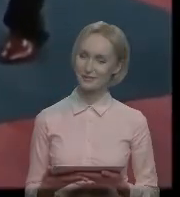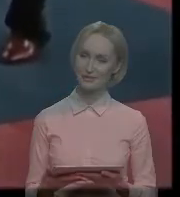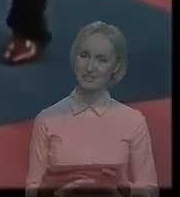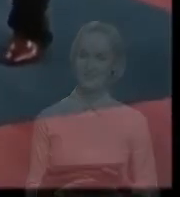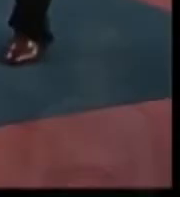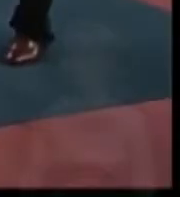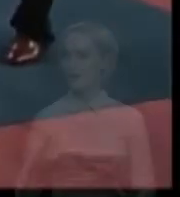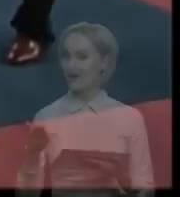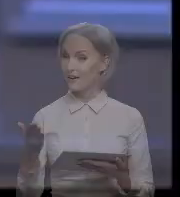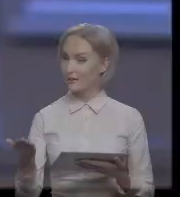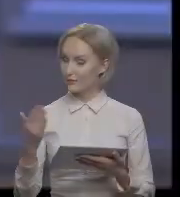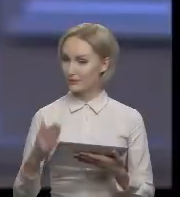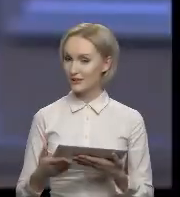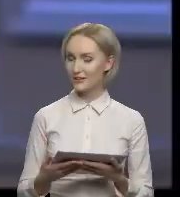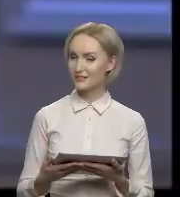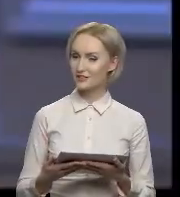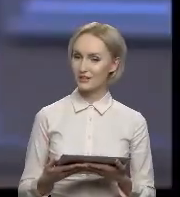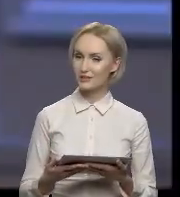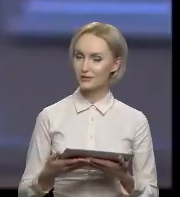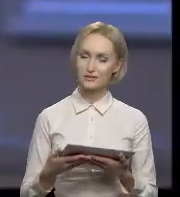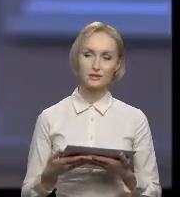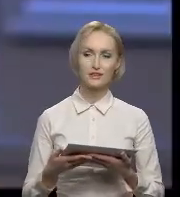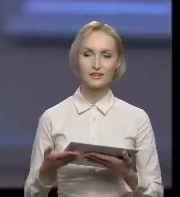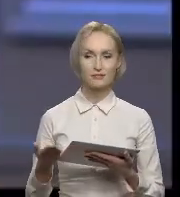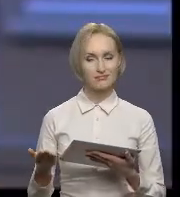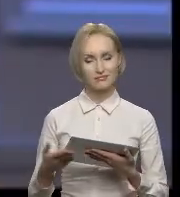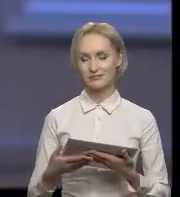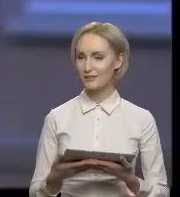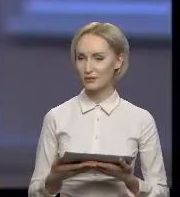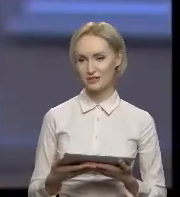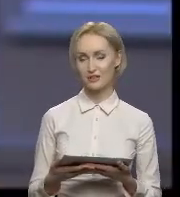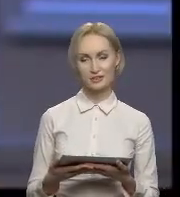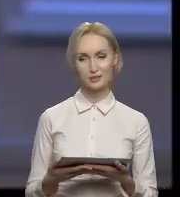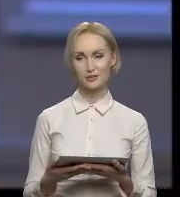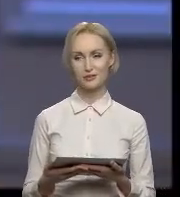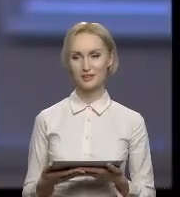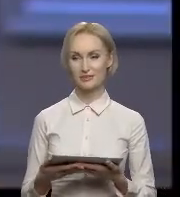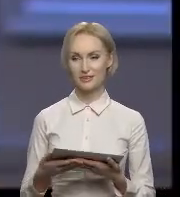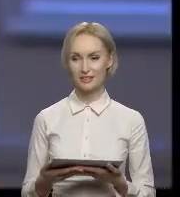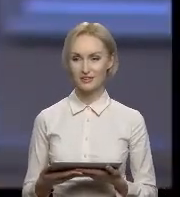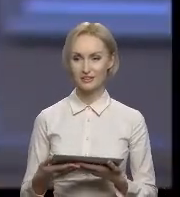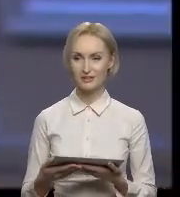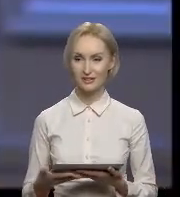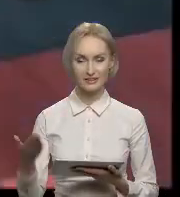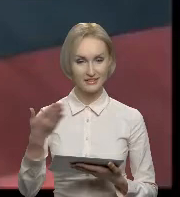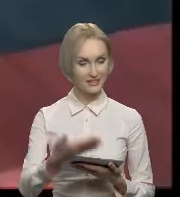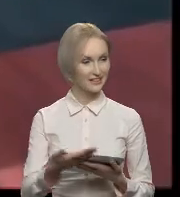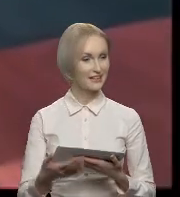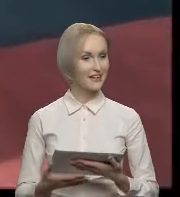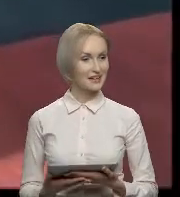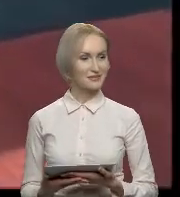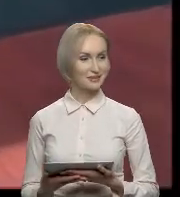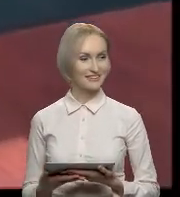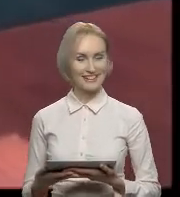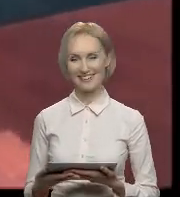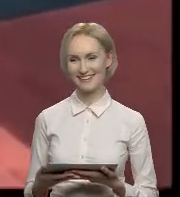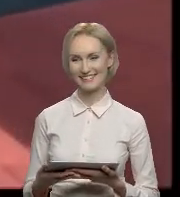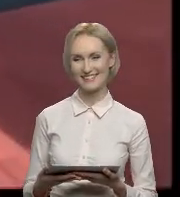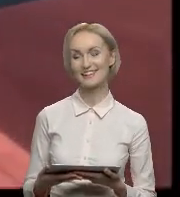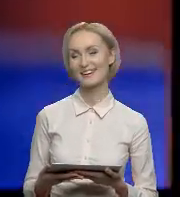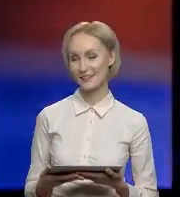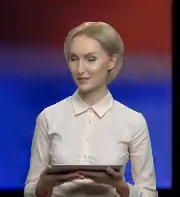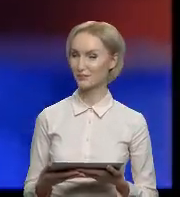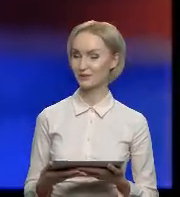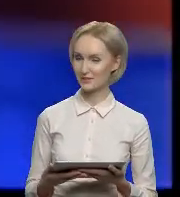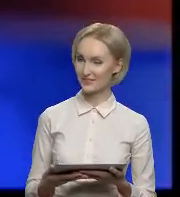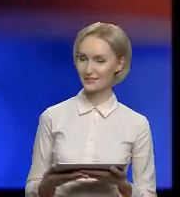for the baby. The baby's got to know. Are you with me? Not going to change. I'm doing it for her. All right. To all you alleged baby daddies out there, here's the